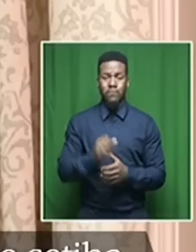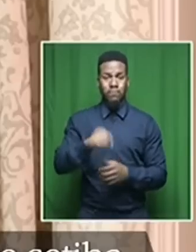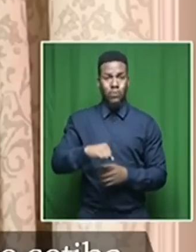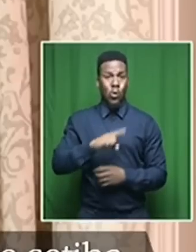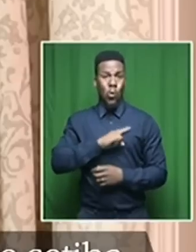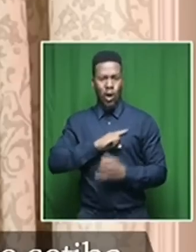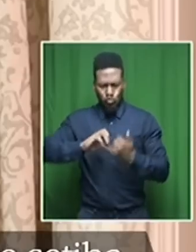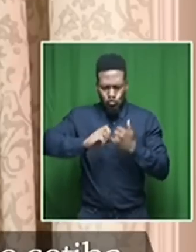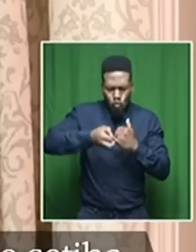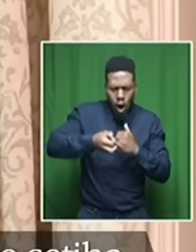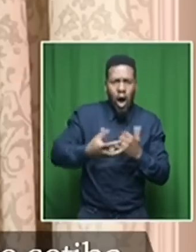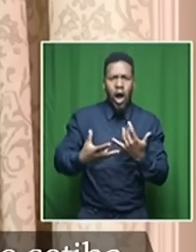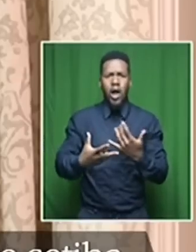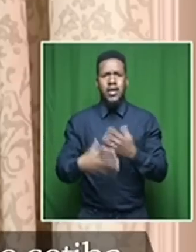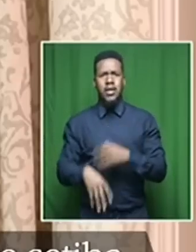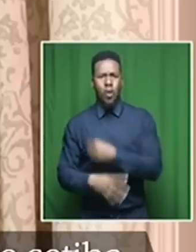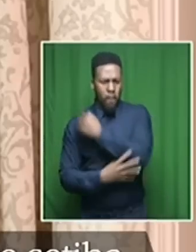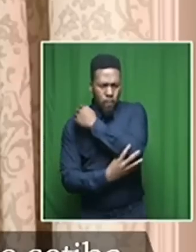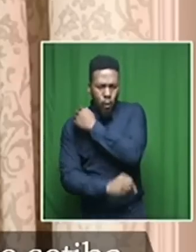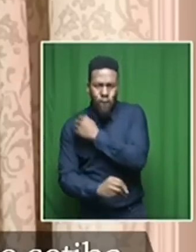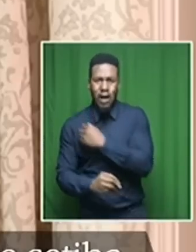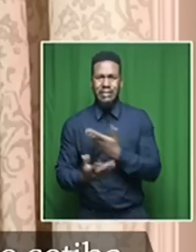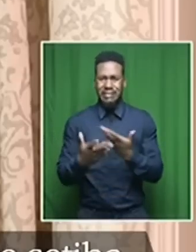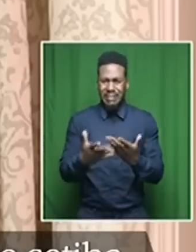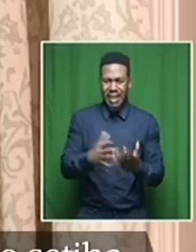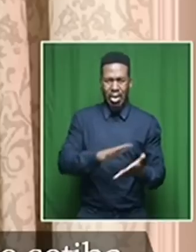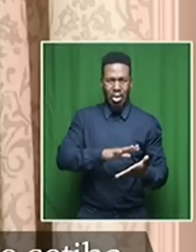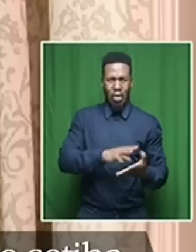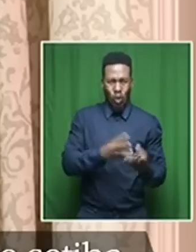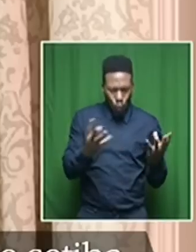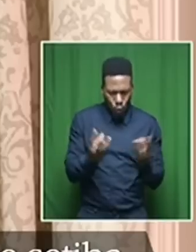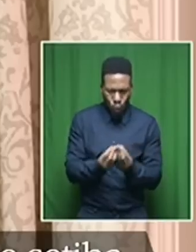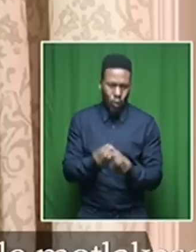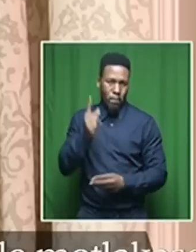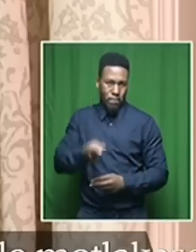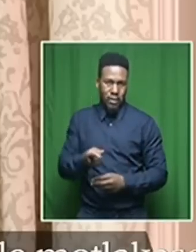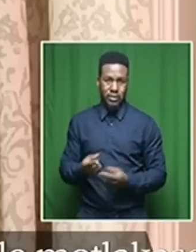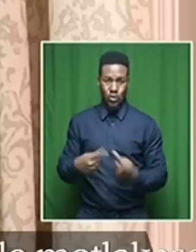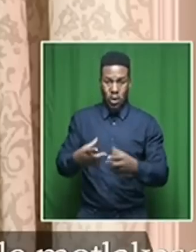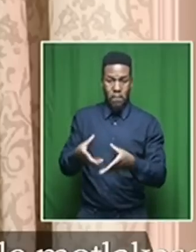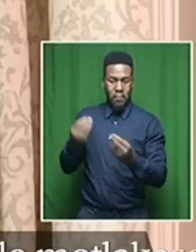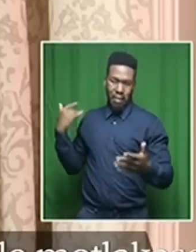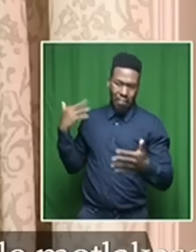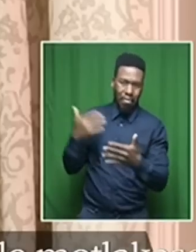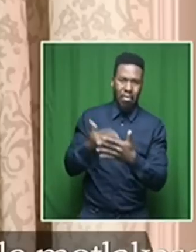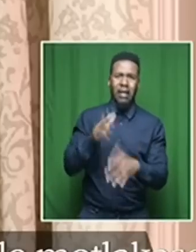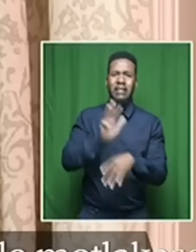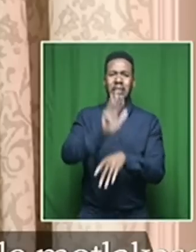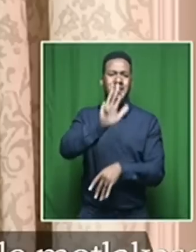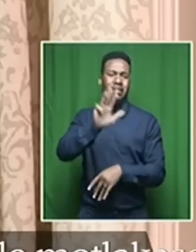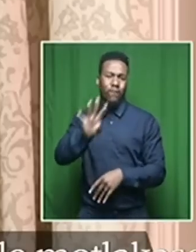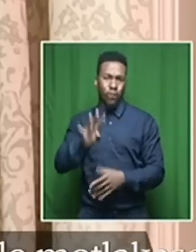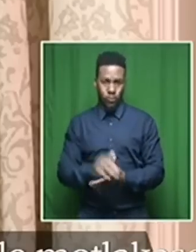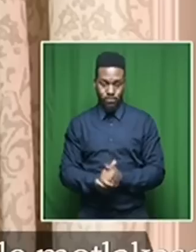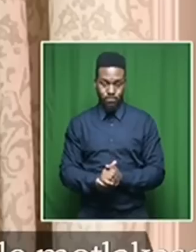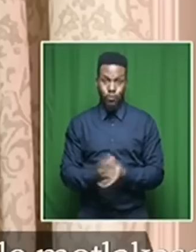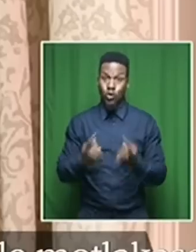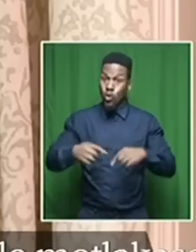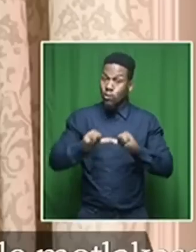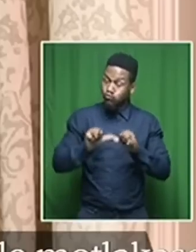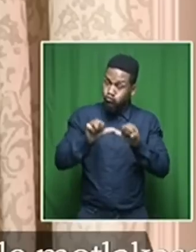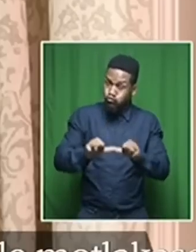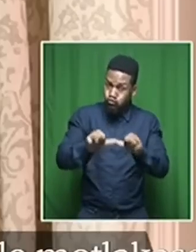the poverty that we inherited in 1994. Just as we continue to work to overcome